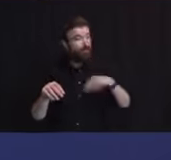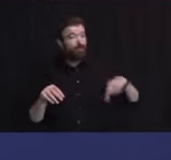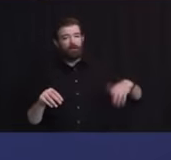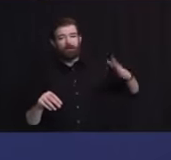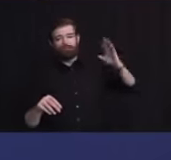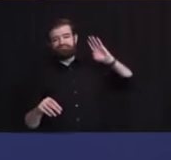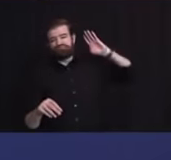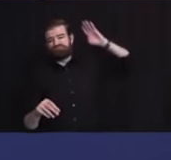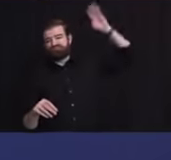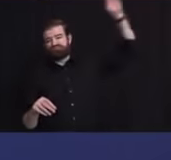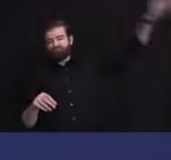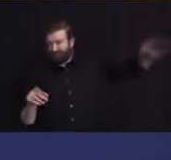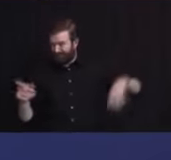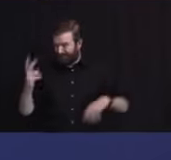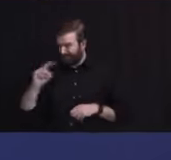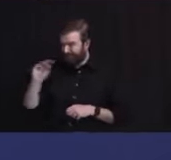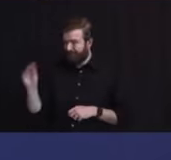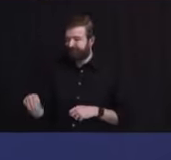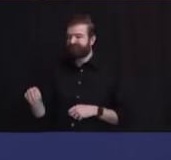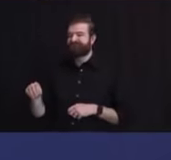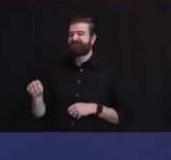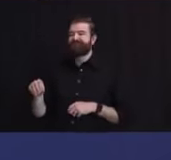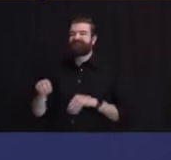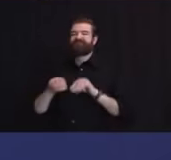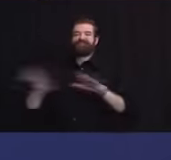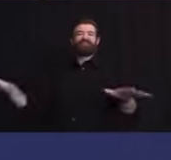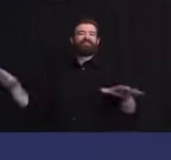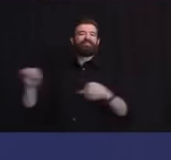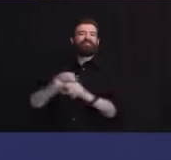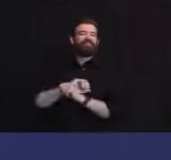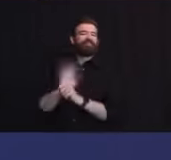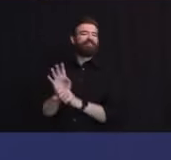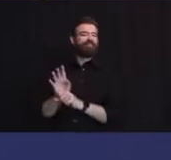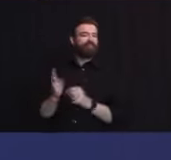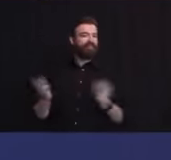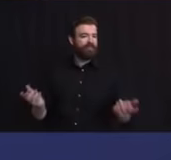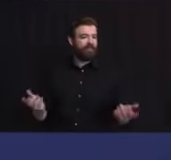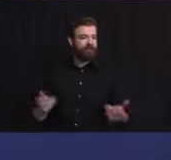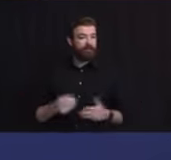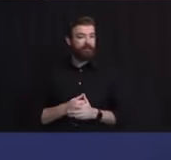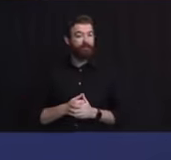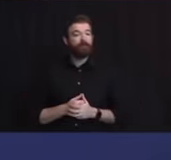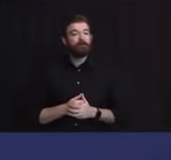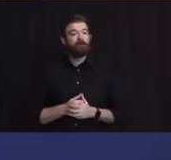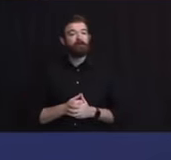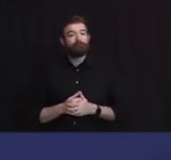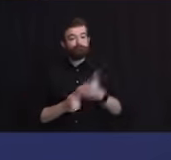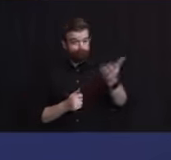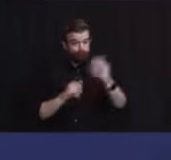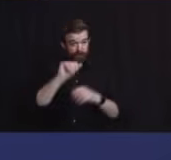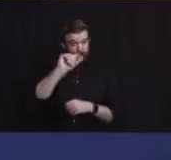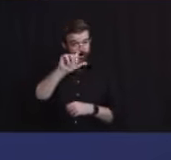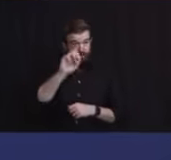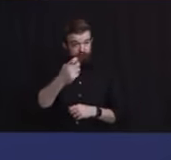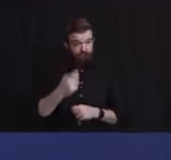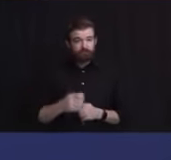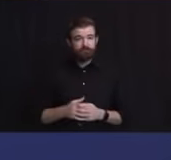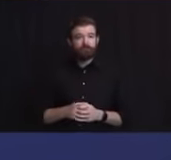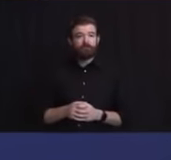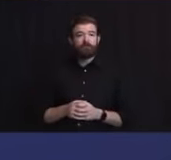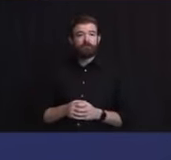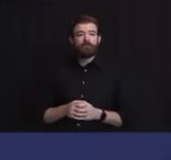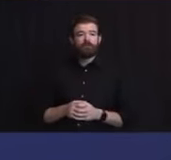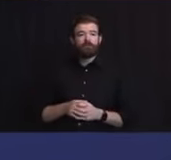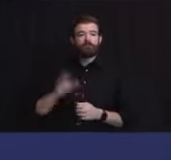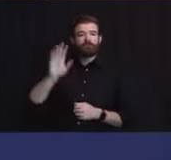you for that. Thanks, Daniel. Alex, good afternoon. Good afternoon, Governor. How much of today's announcement was due to Mayor de Blasio